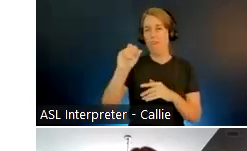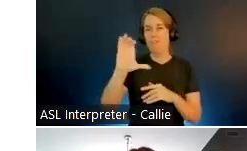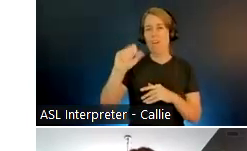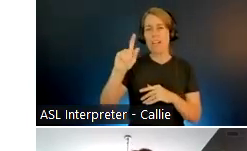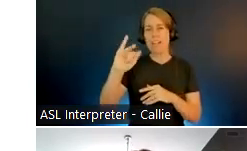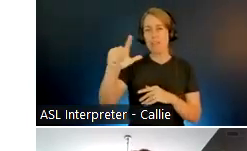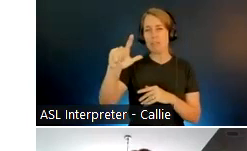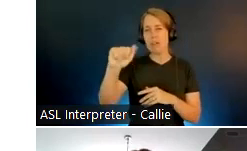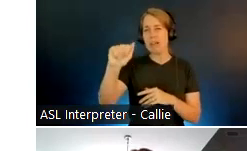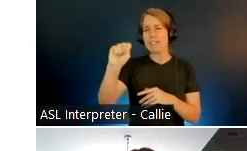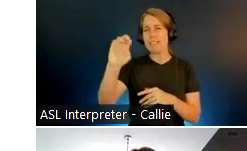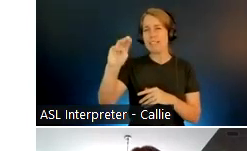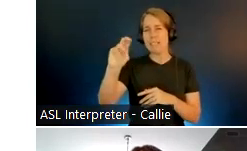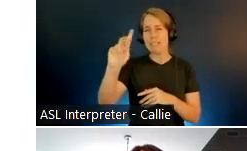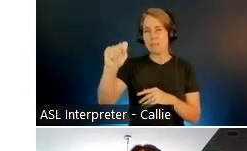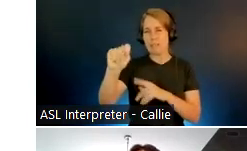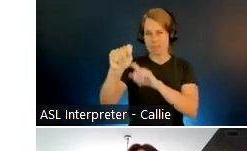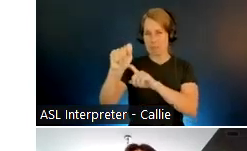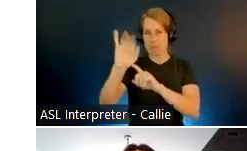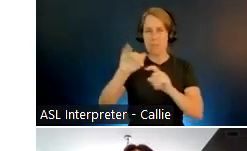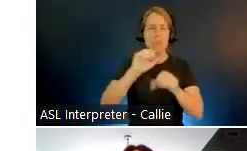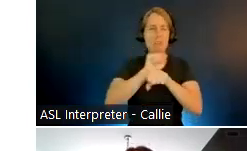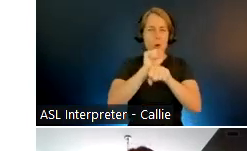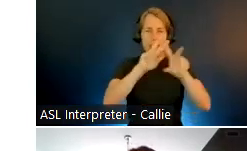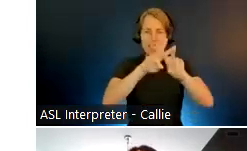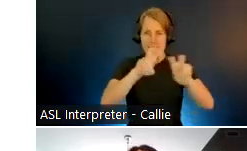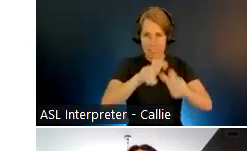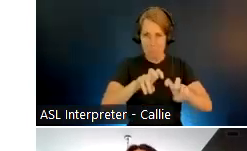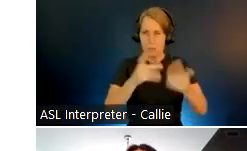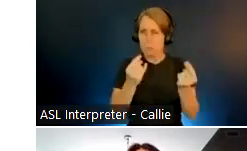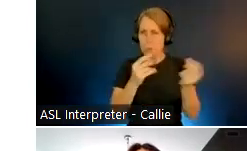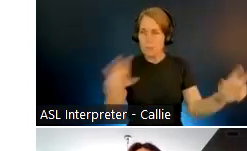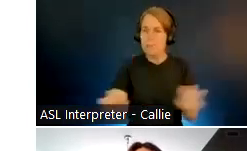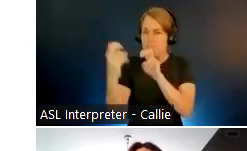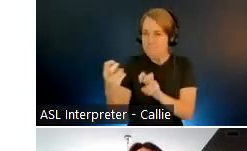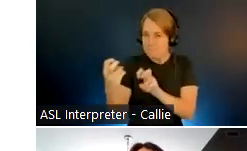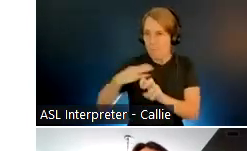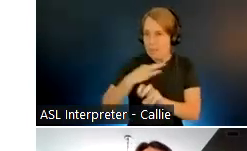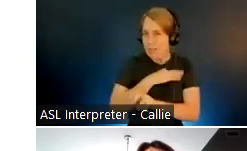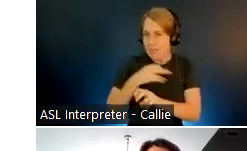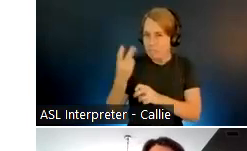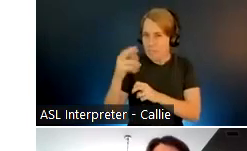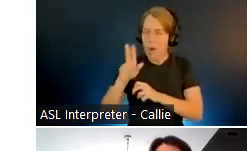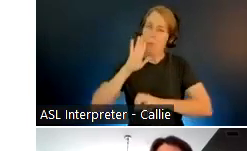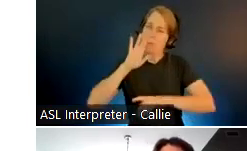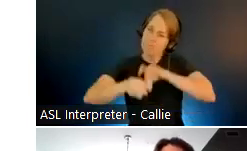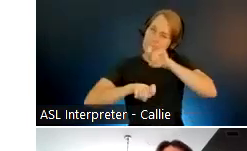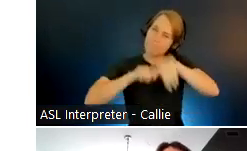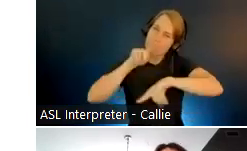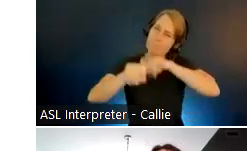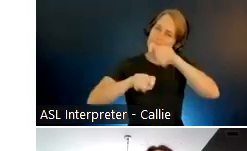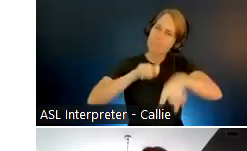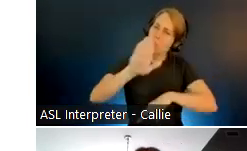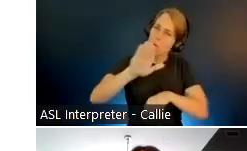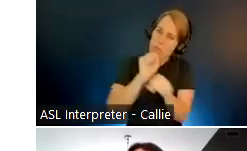vocational assessment is where you'll sit down with a VR staff. They'll ask you more about what types of jobs you're interested